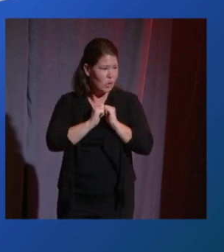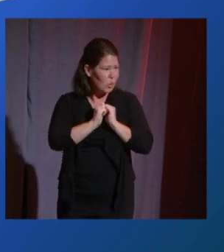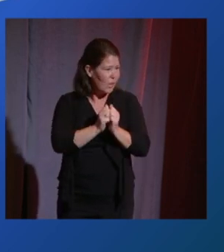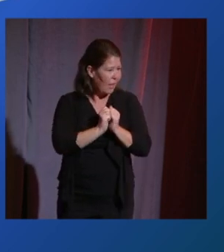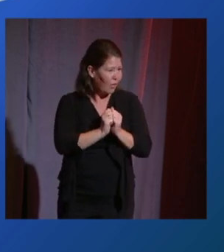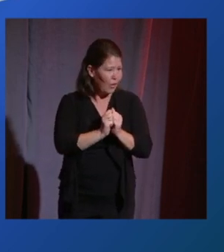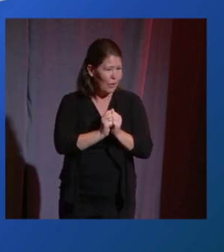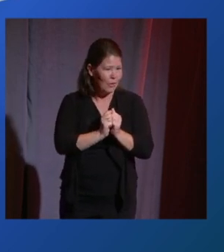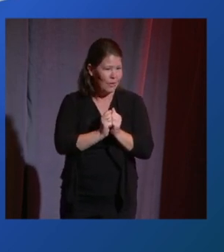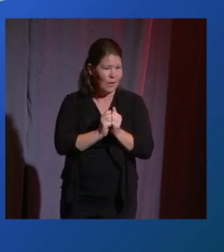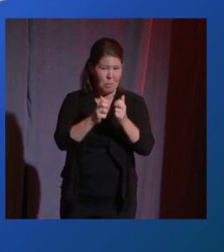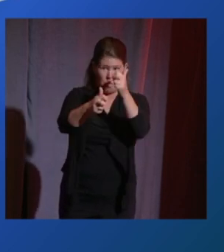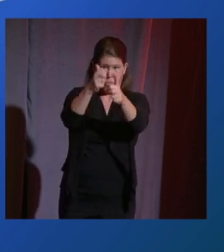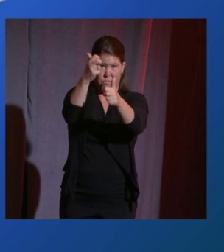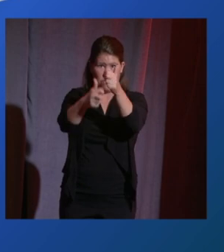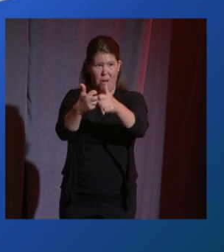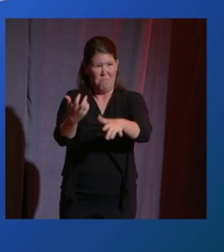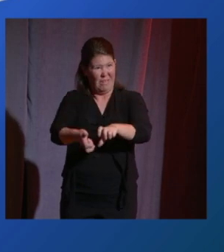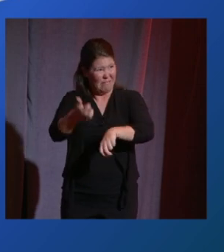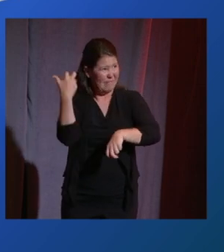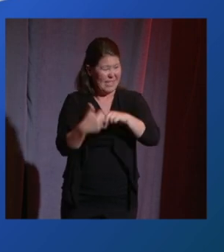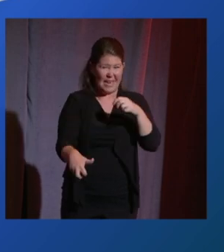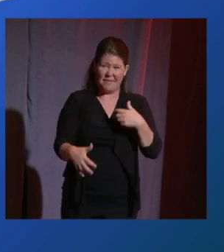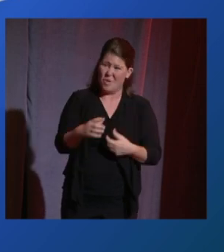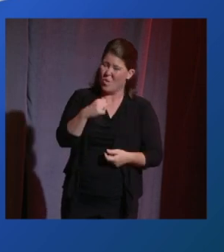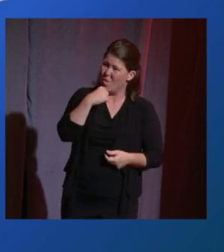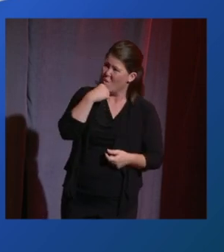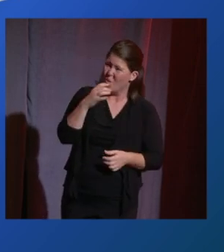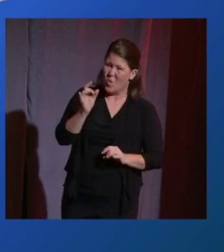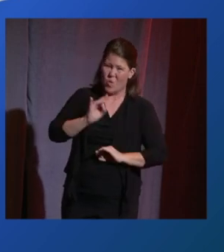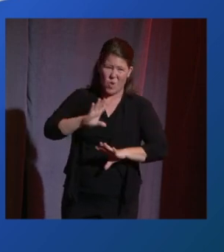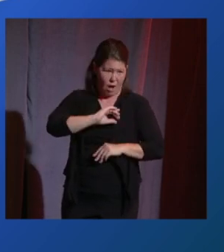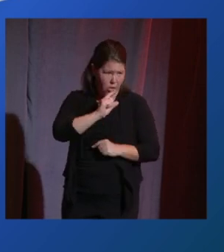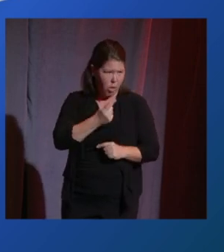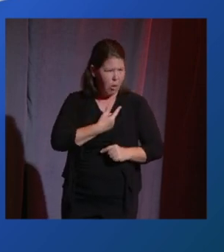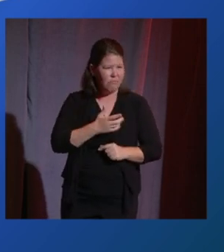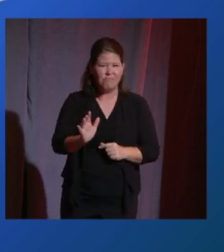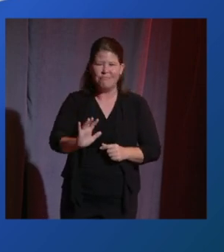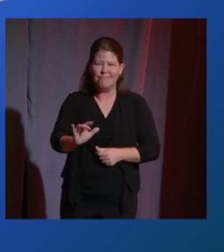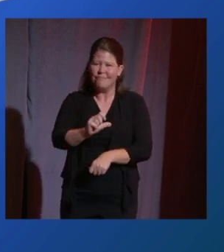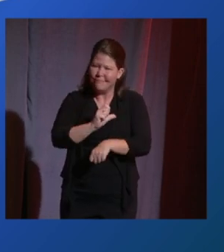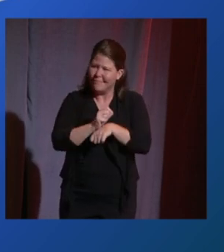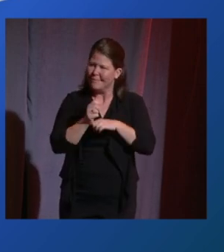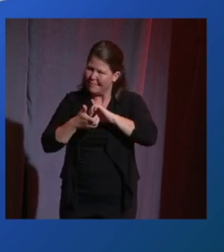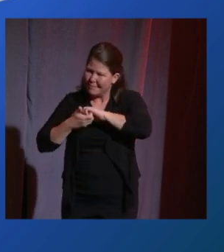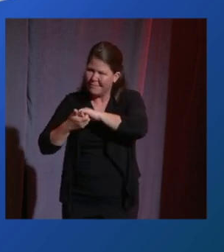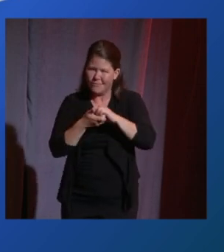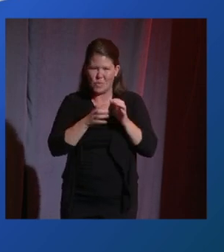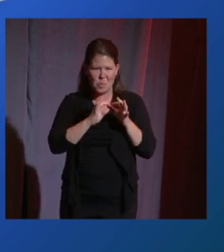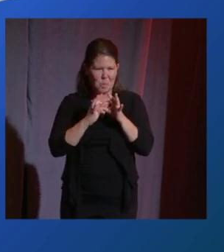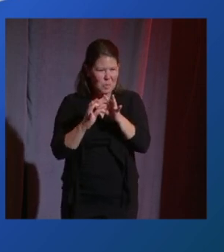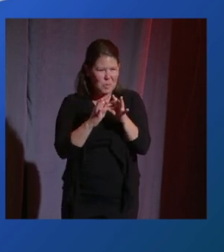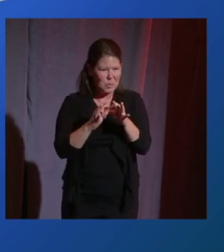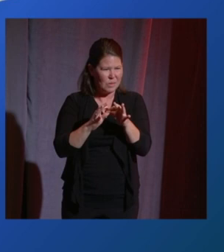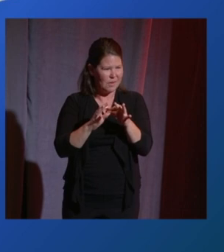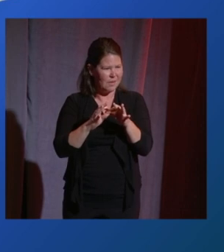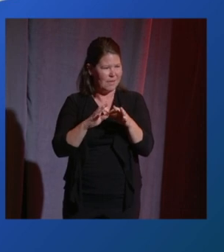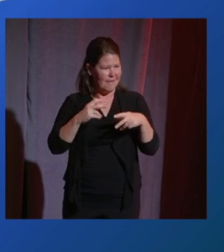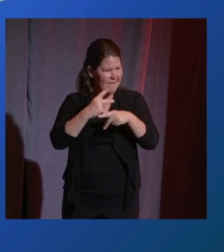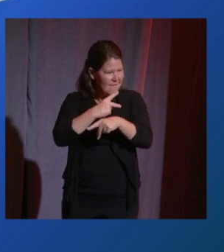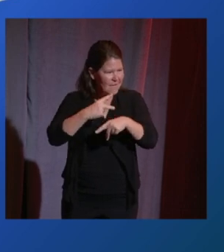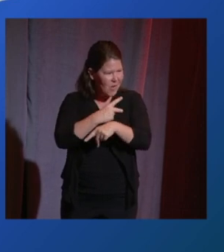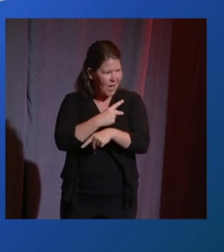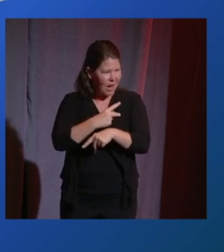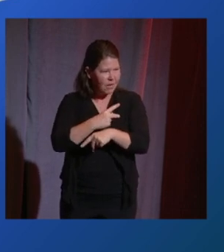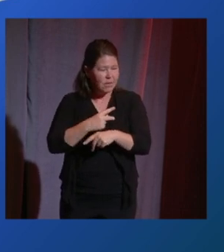not alone but you know being more open about it sharing the science um a lot of the use cases of the geospatial